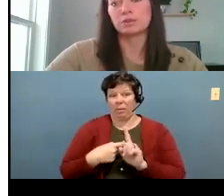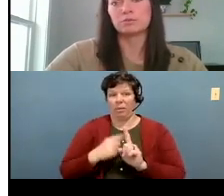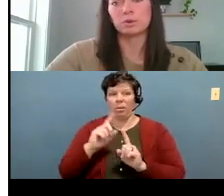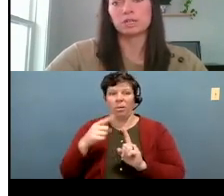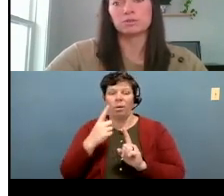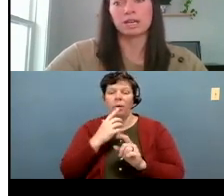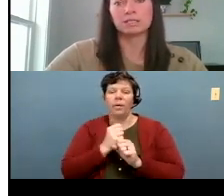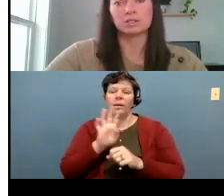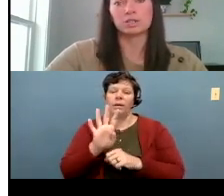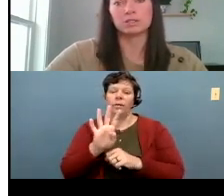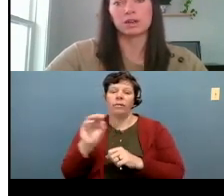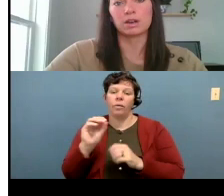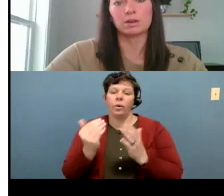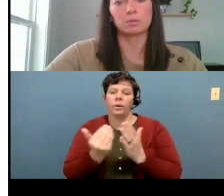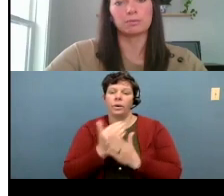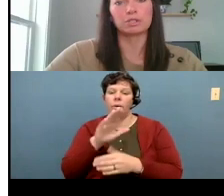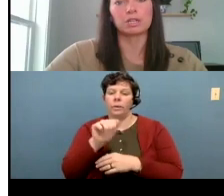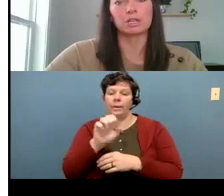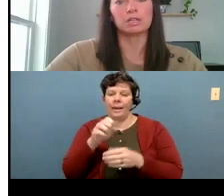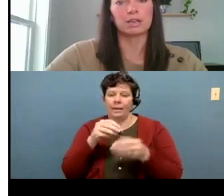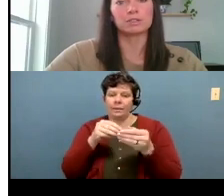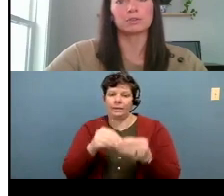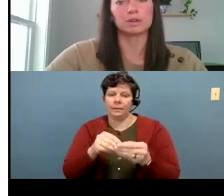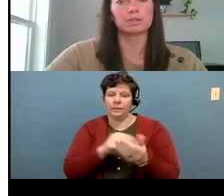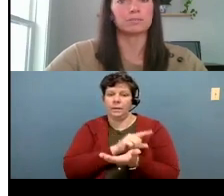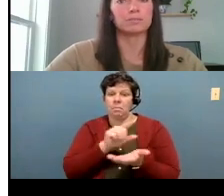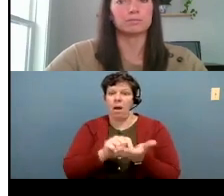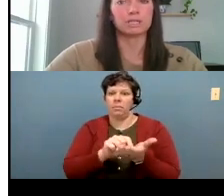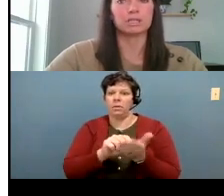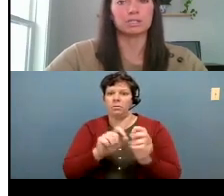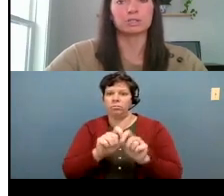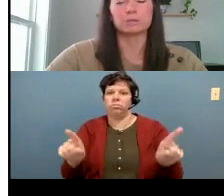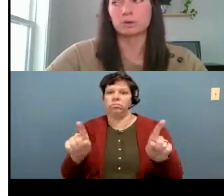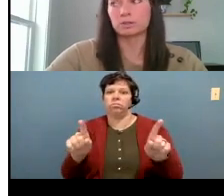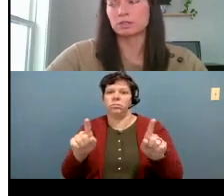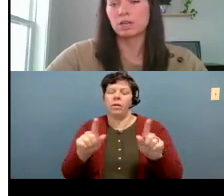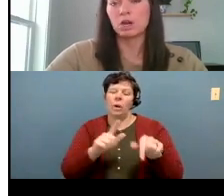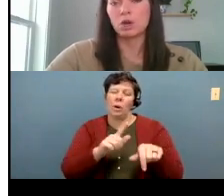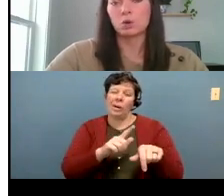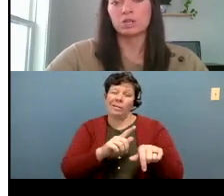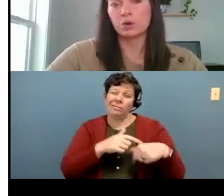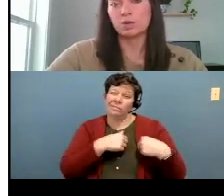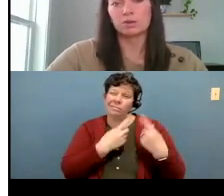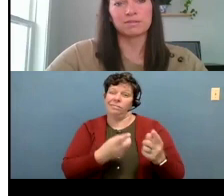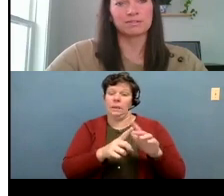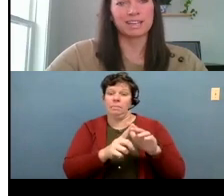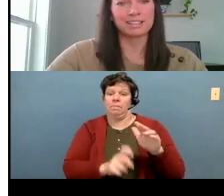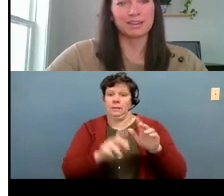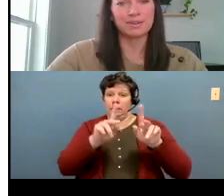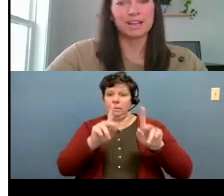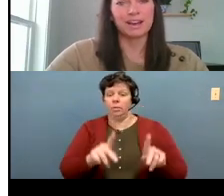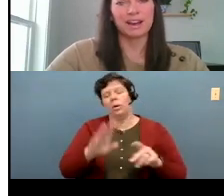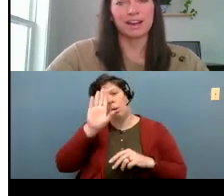received over 40 new case entries that were published in NamUs for long-term missing Indigenous persons. We know we don't have every